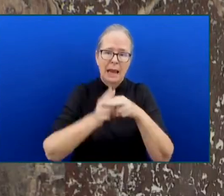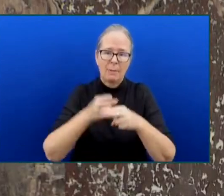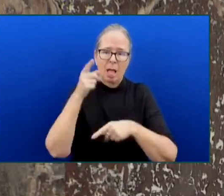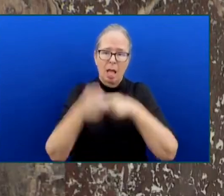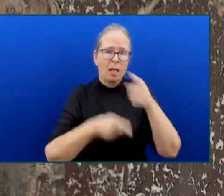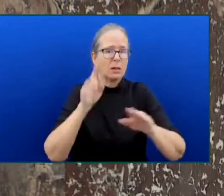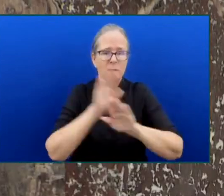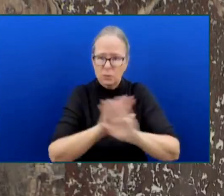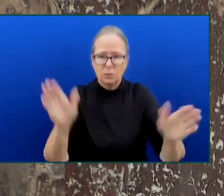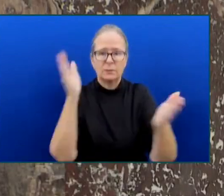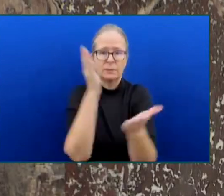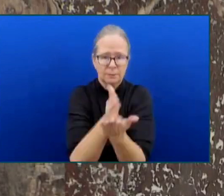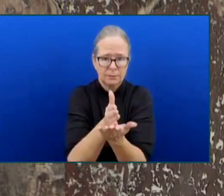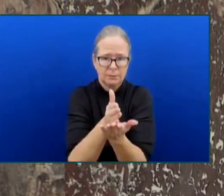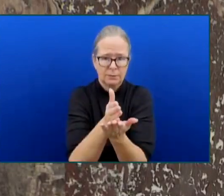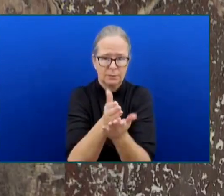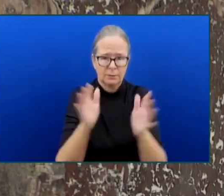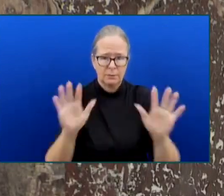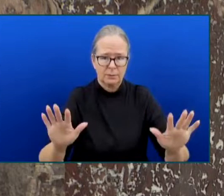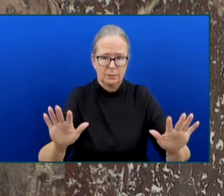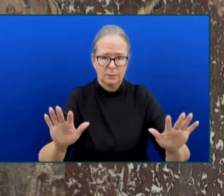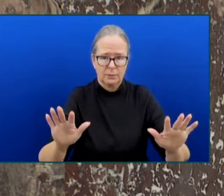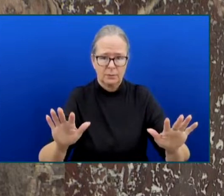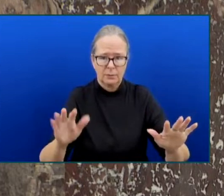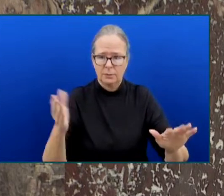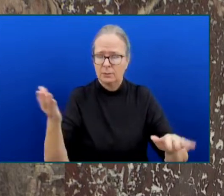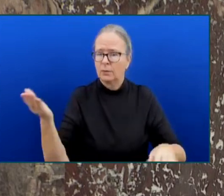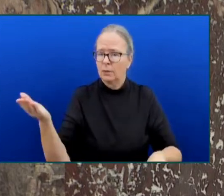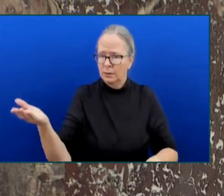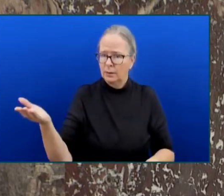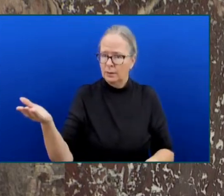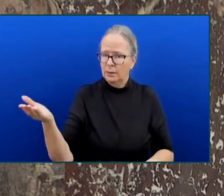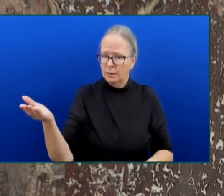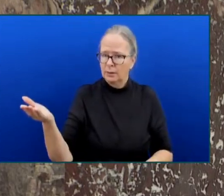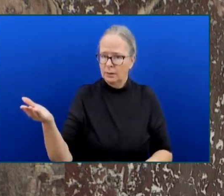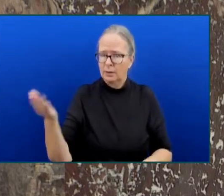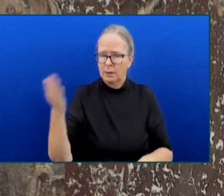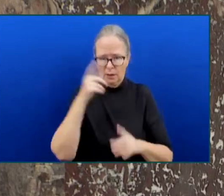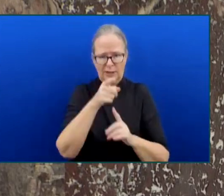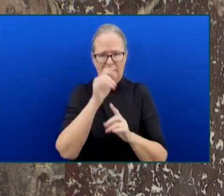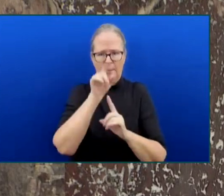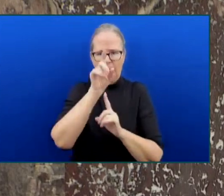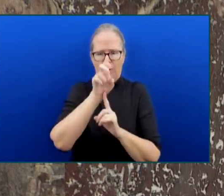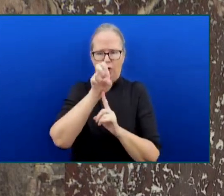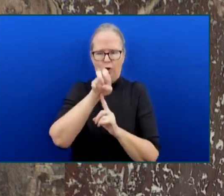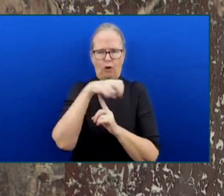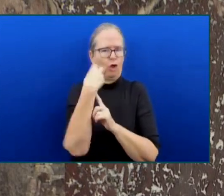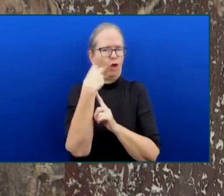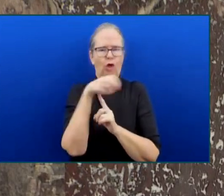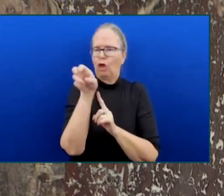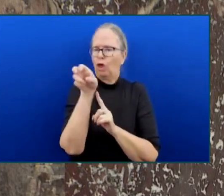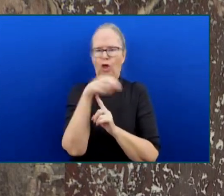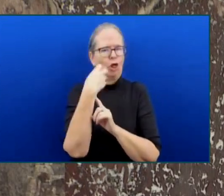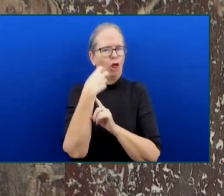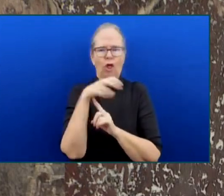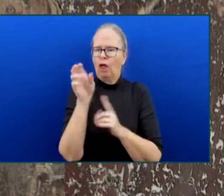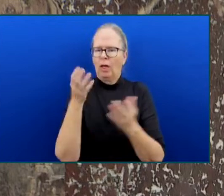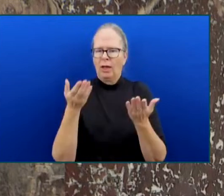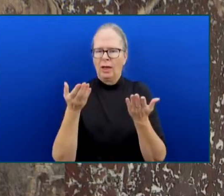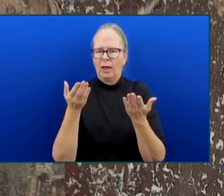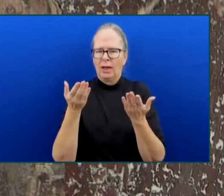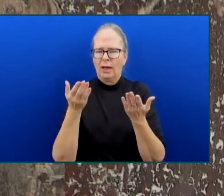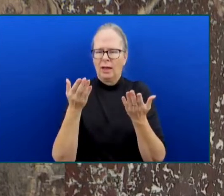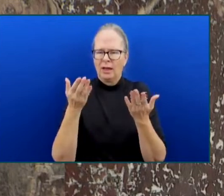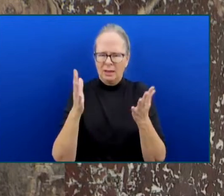It's hard to imagine that the same member who rolled out his announcement this morning, rolling back the carbon tax, is the